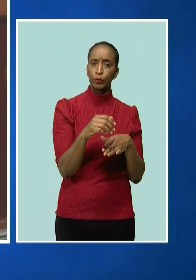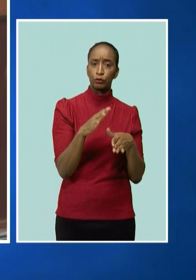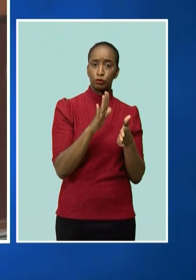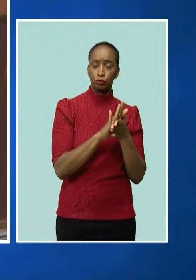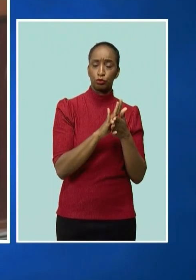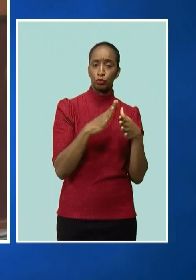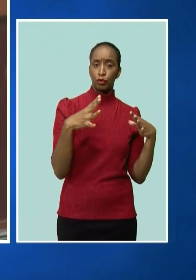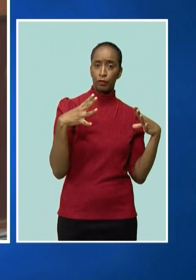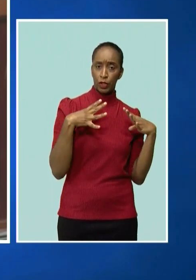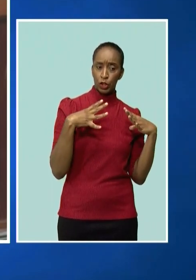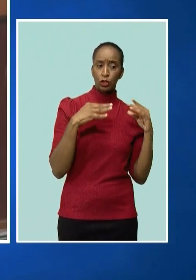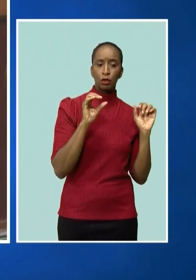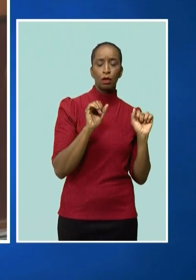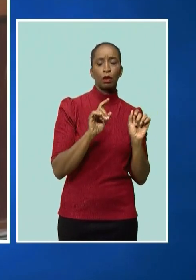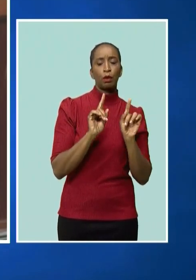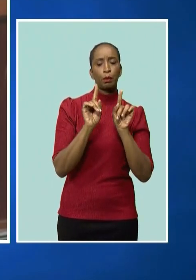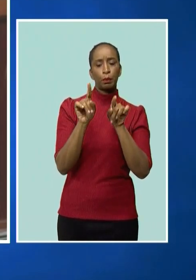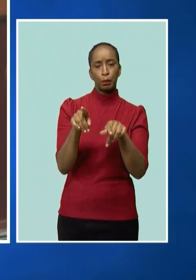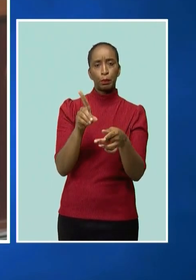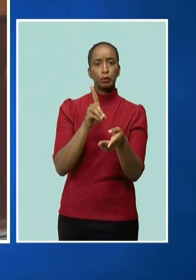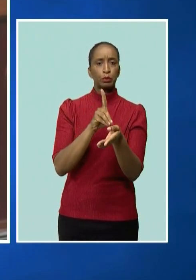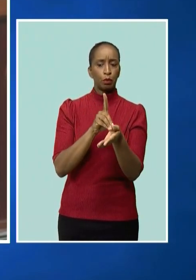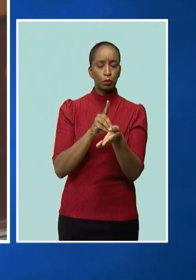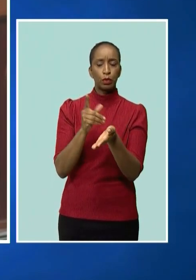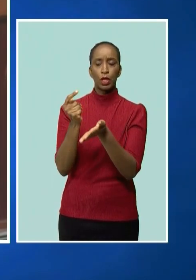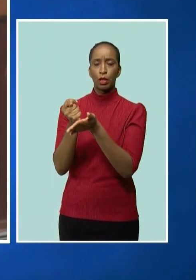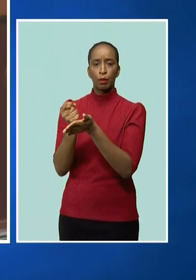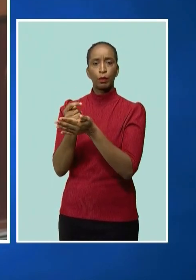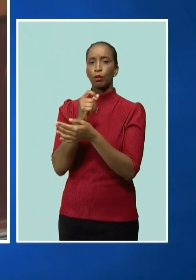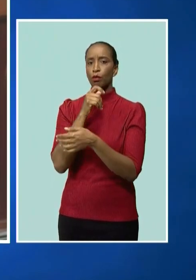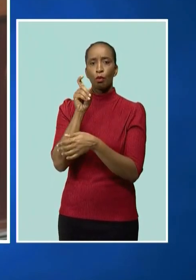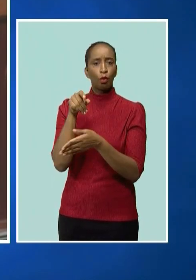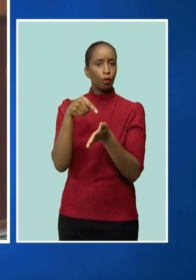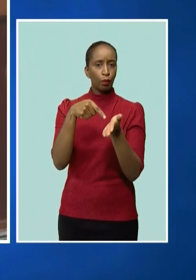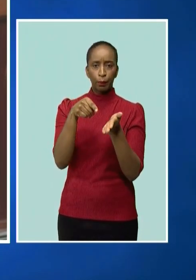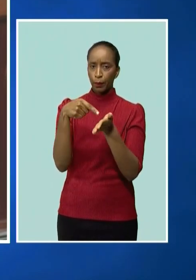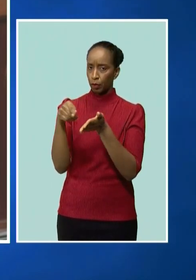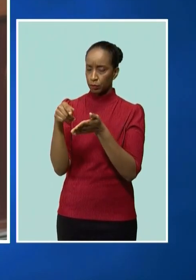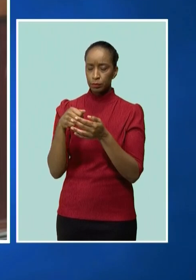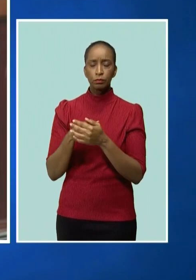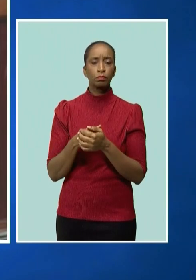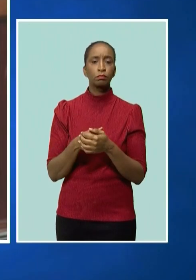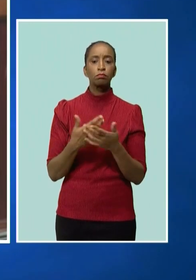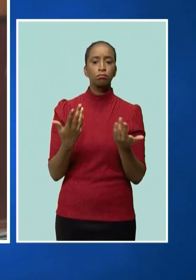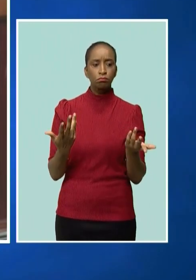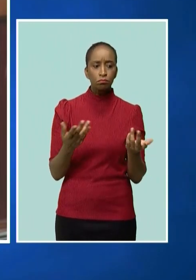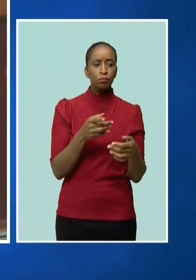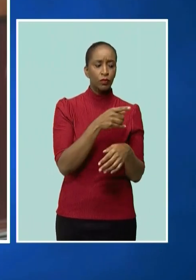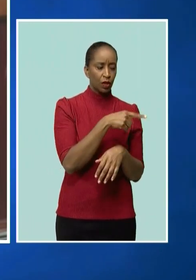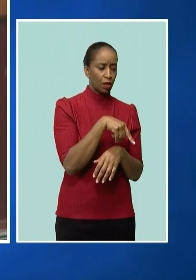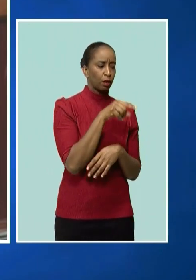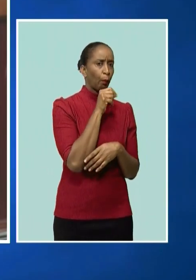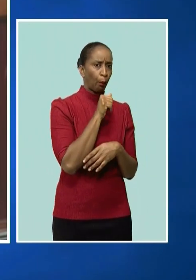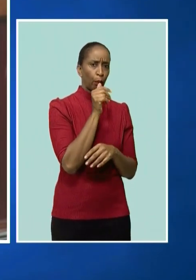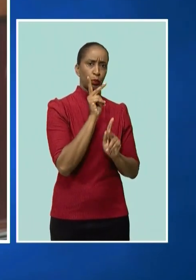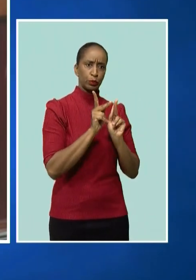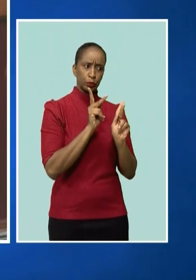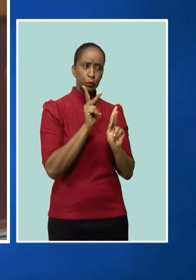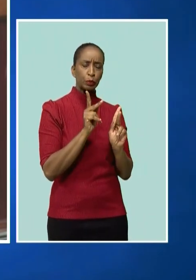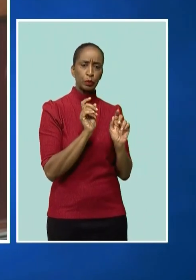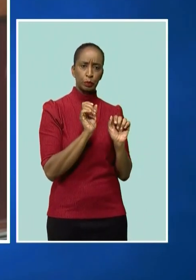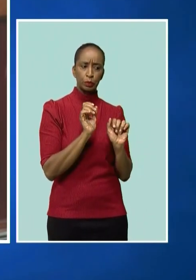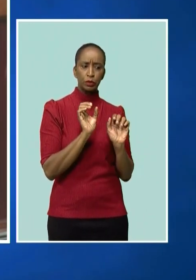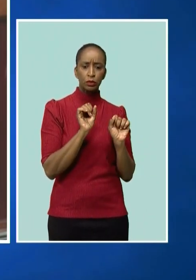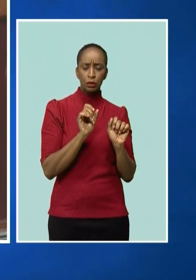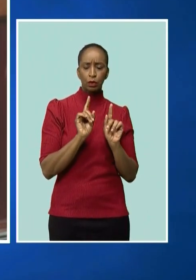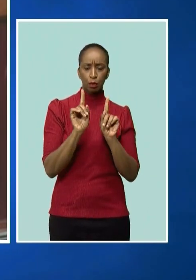doctor's assignments and the therapists and whoever for free. We're doing it for the senior citizens. We need to do more for them. That will ease the